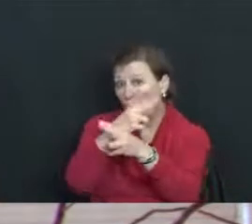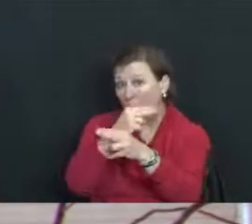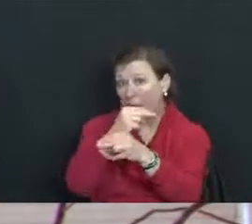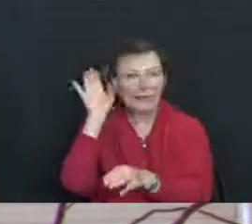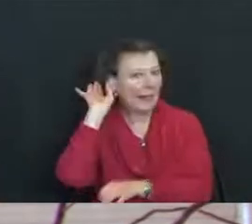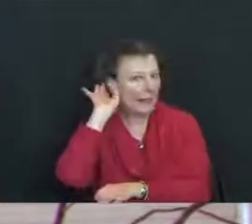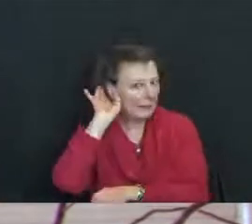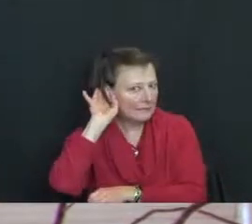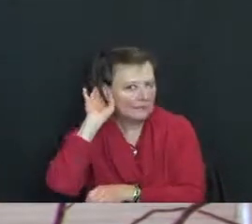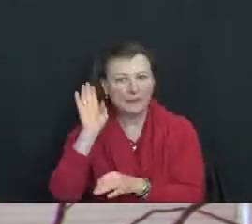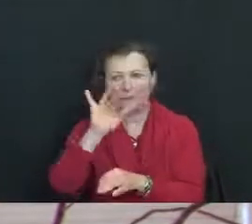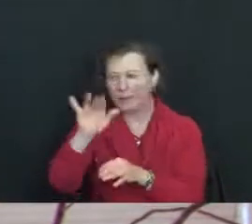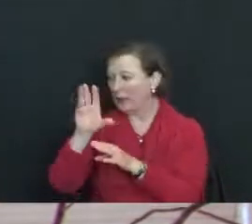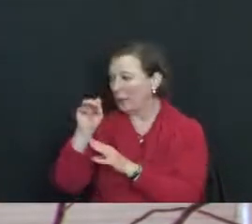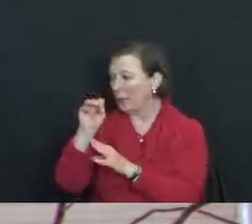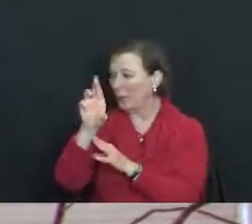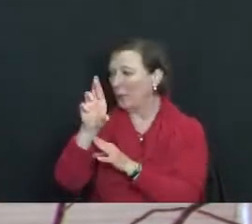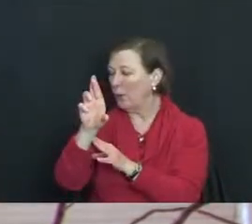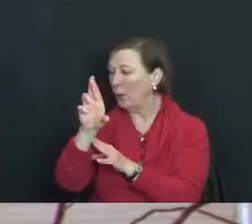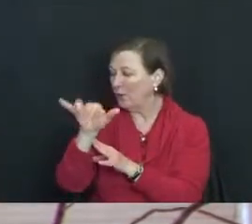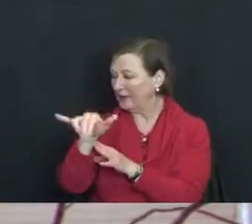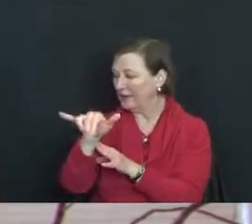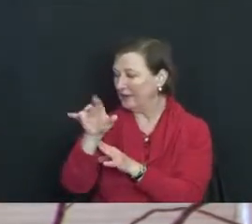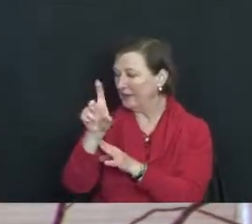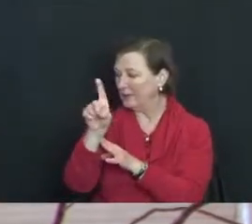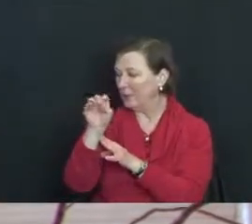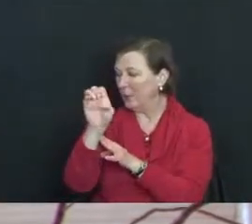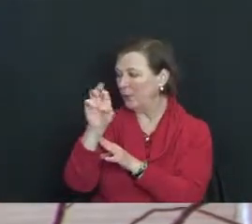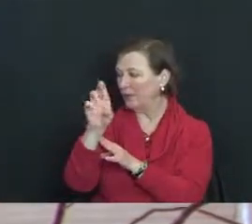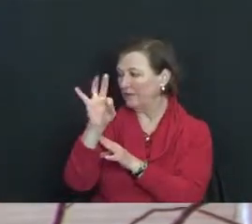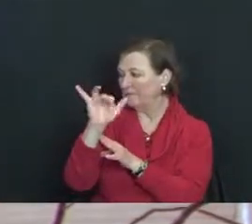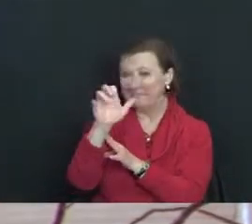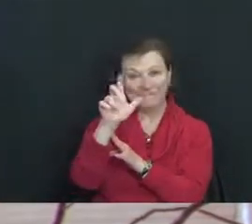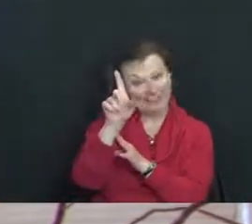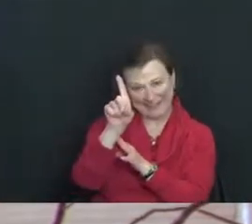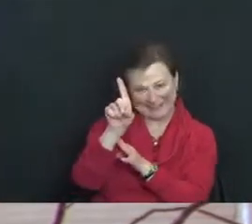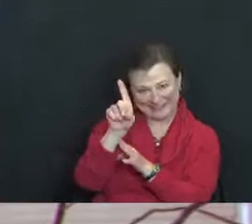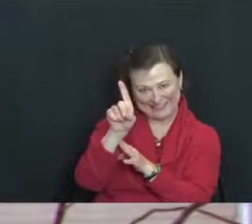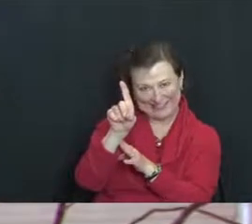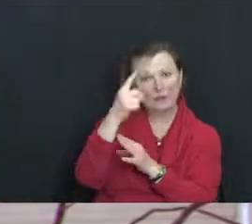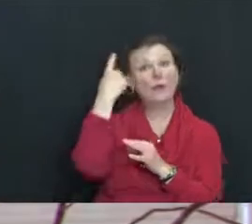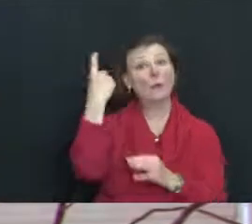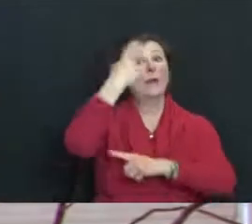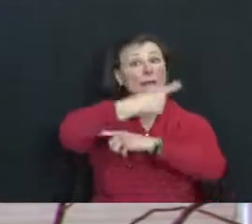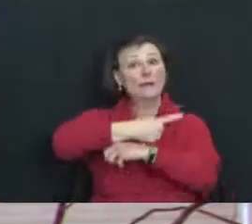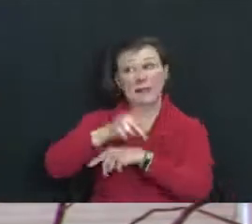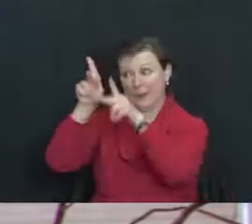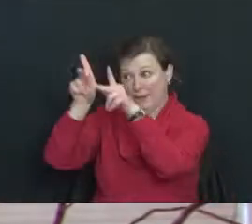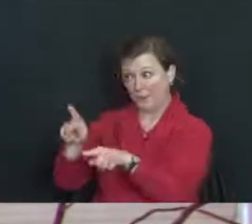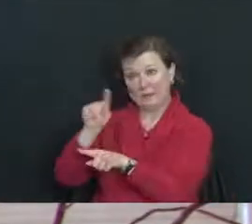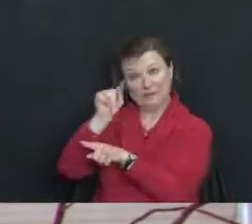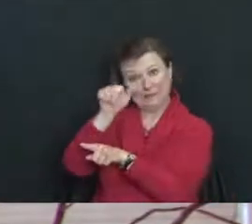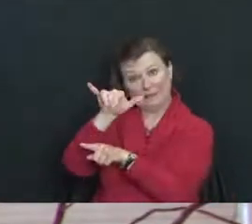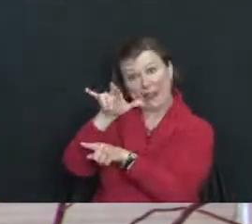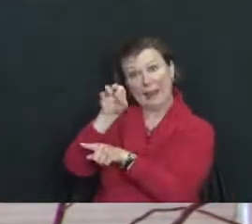Listened by Corey Doerfield. One day, Taylor decided to build